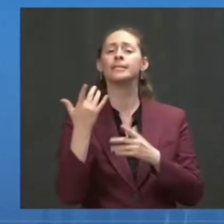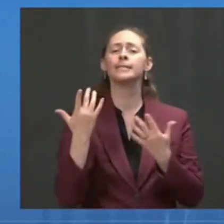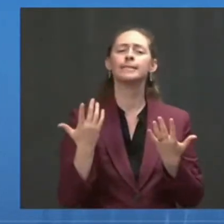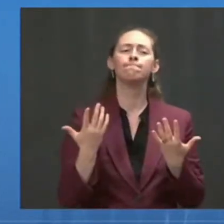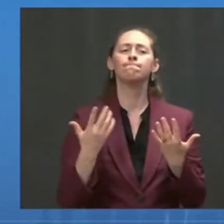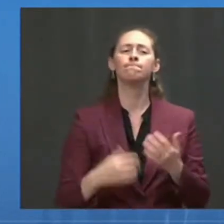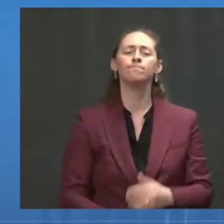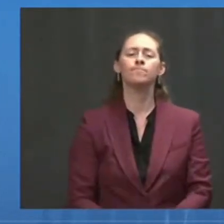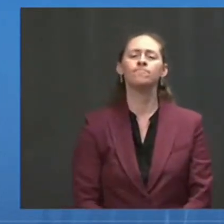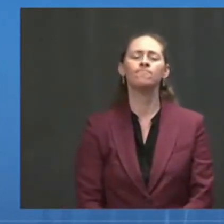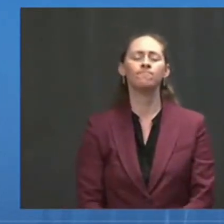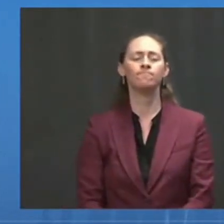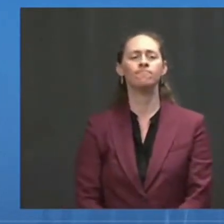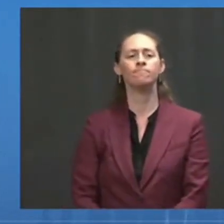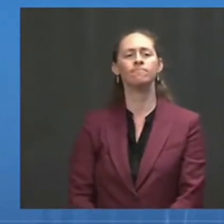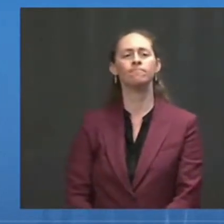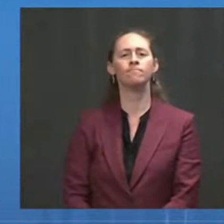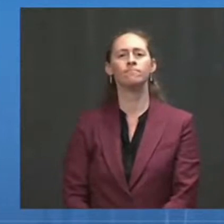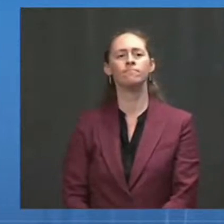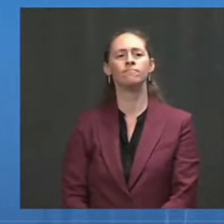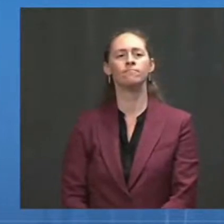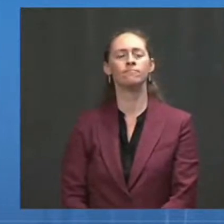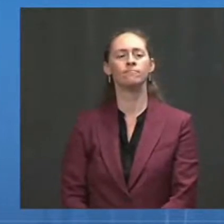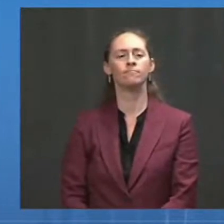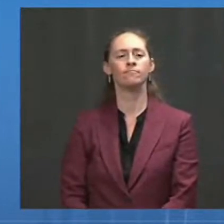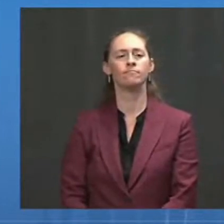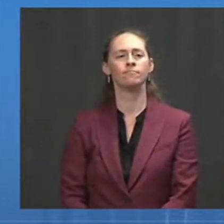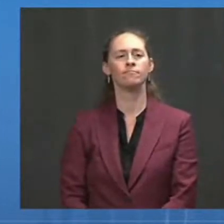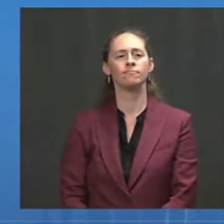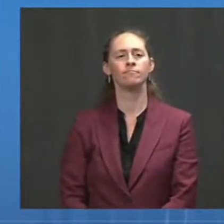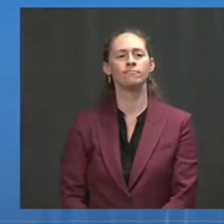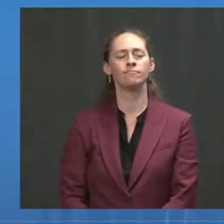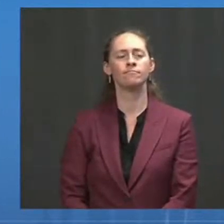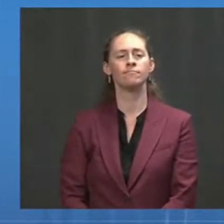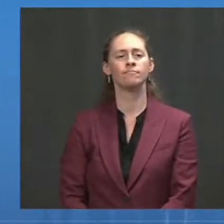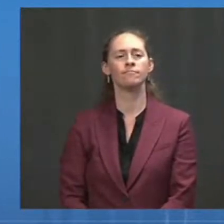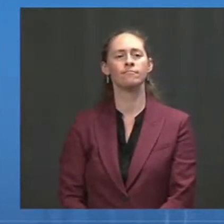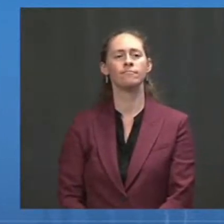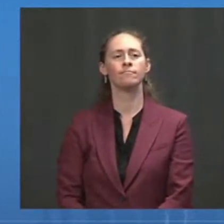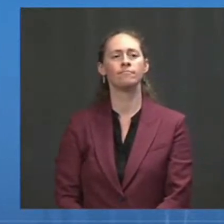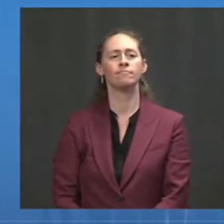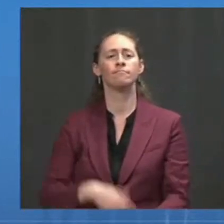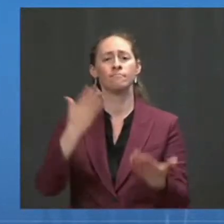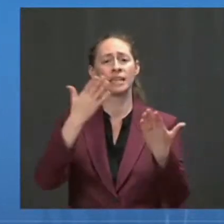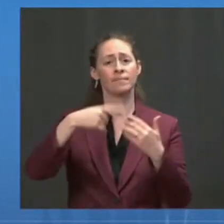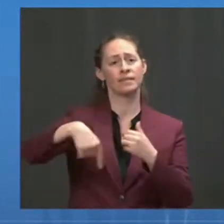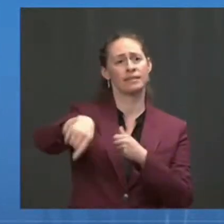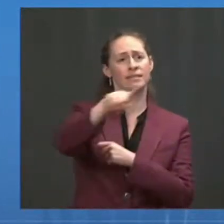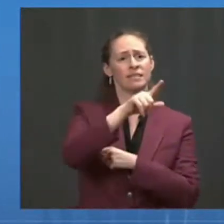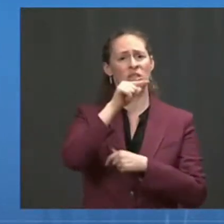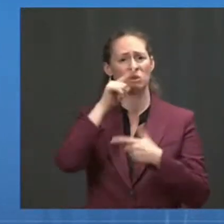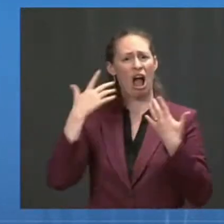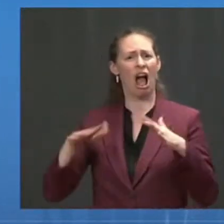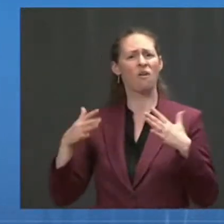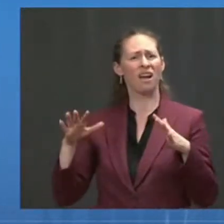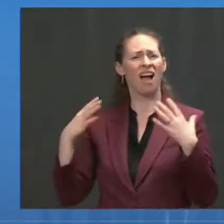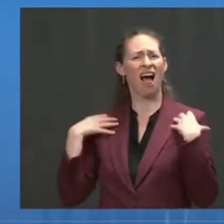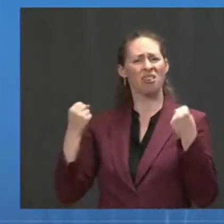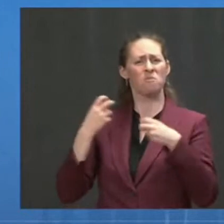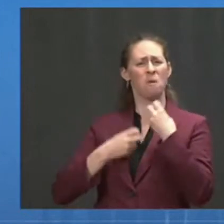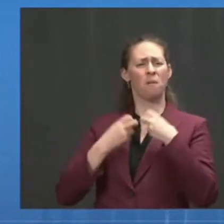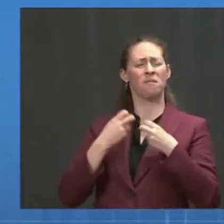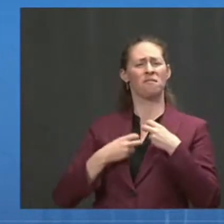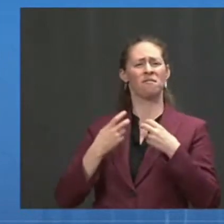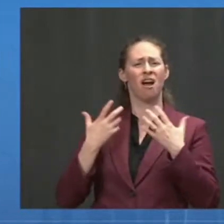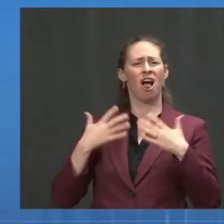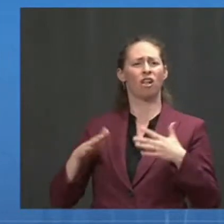they merit another shot, may be severely immunocompromised and are doing so in advance of our recommendations. The